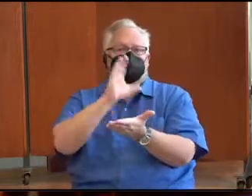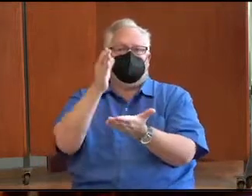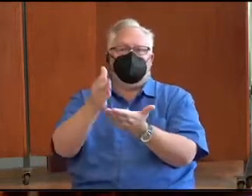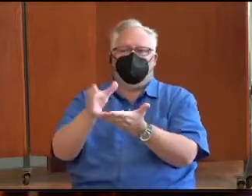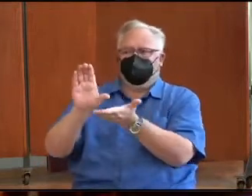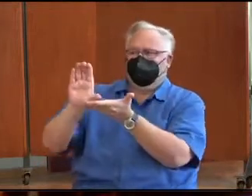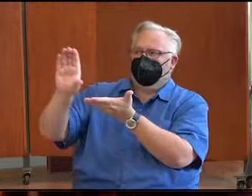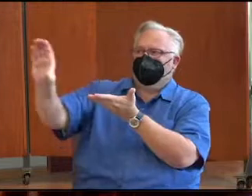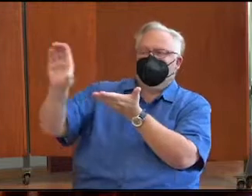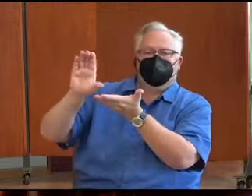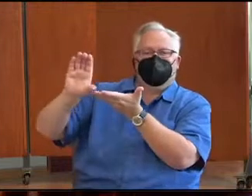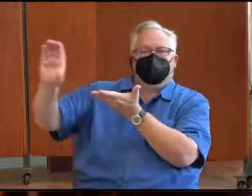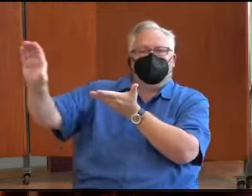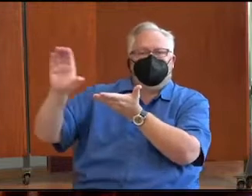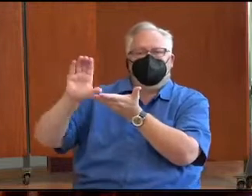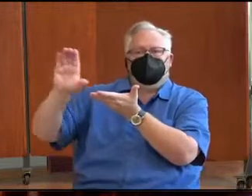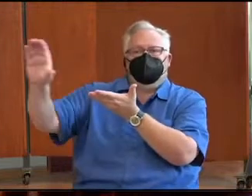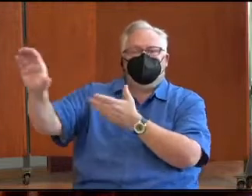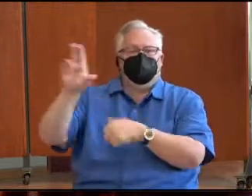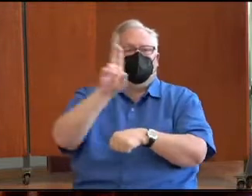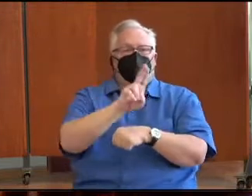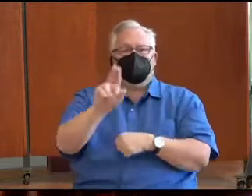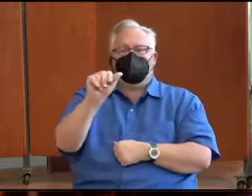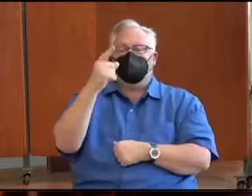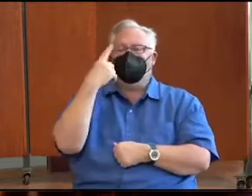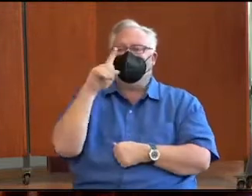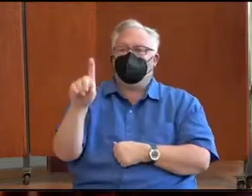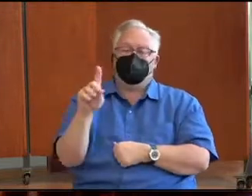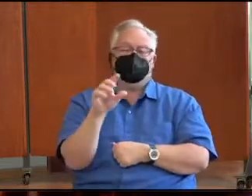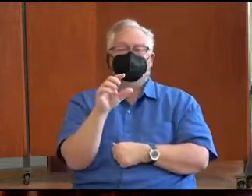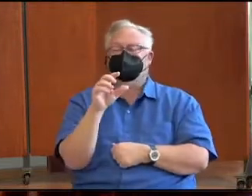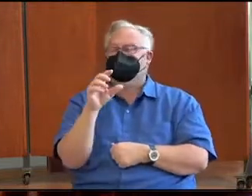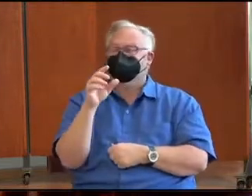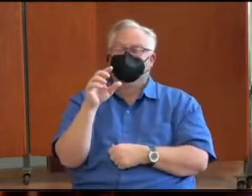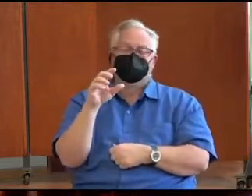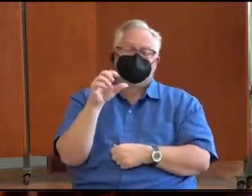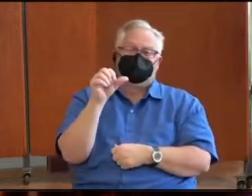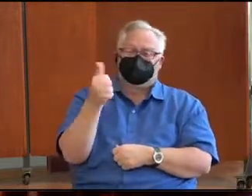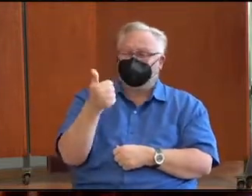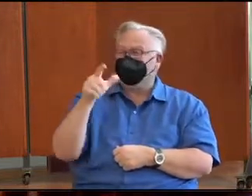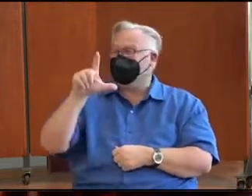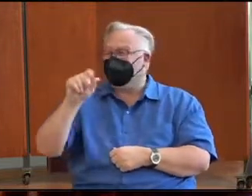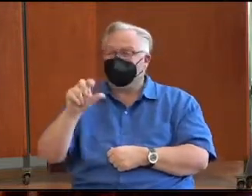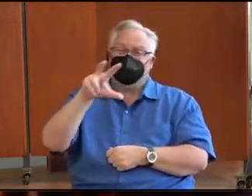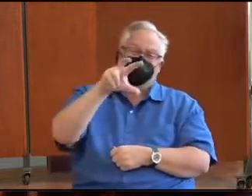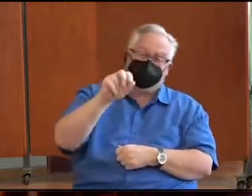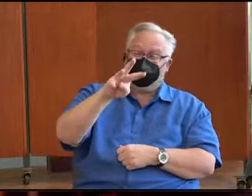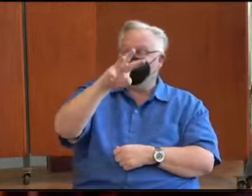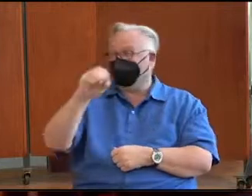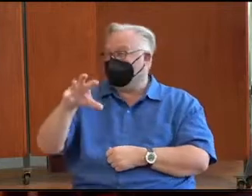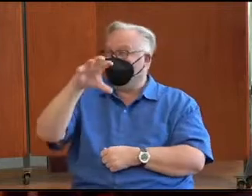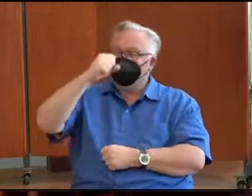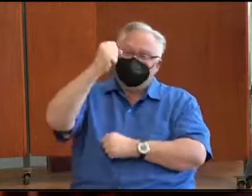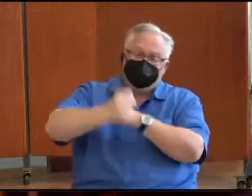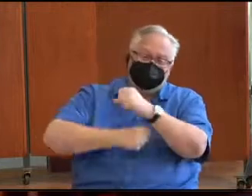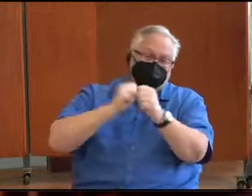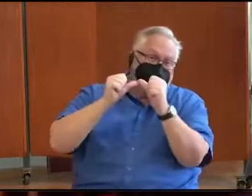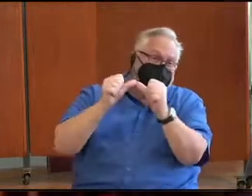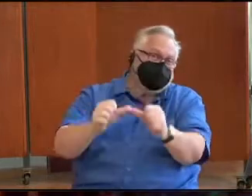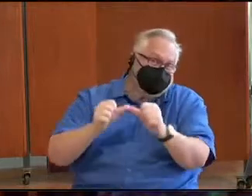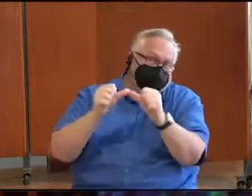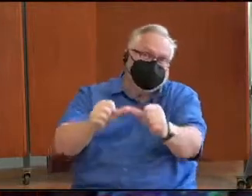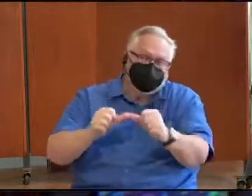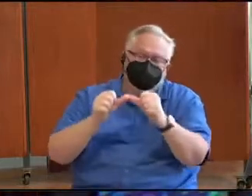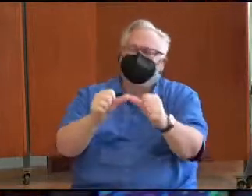to the UUA for decades and decades and decades. So I want to give you a